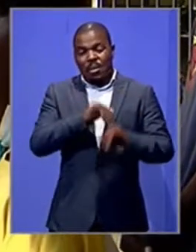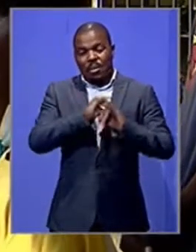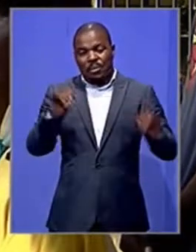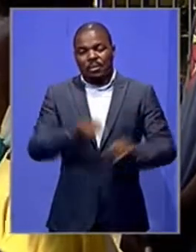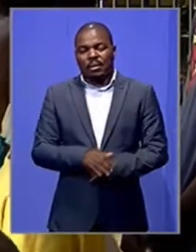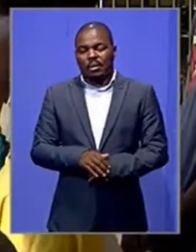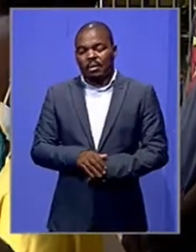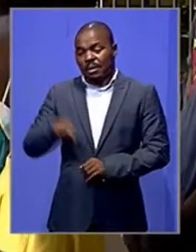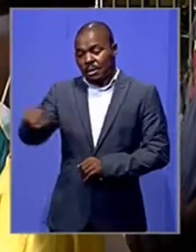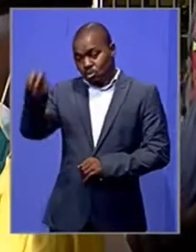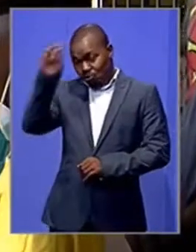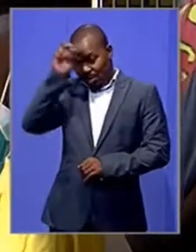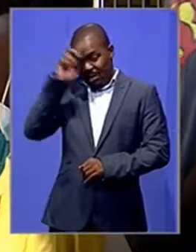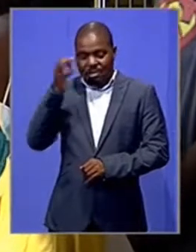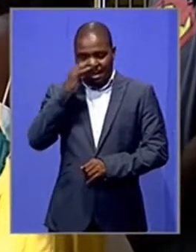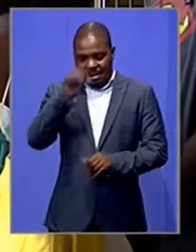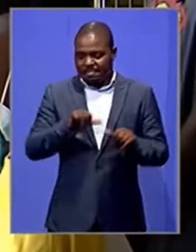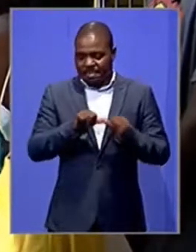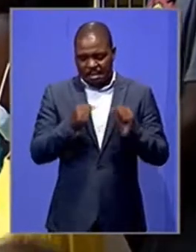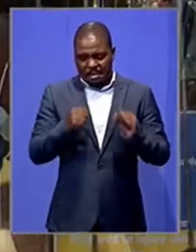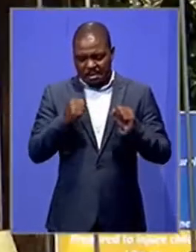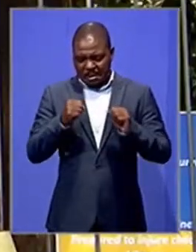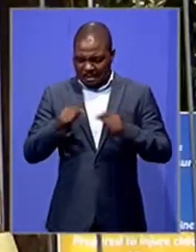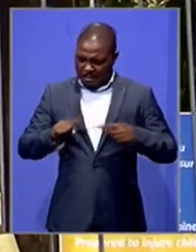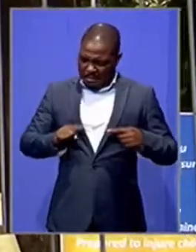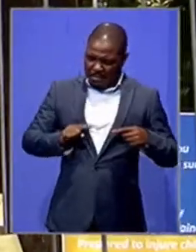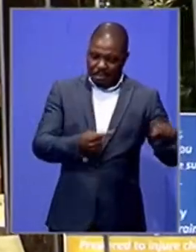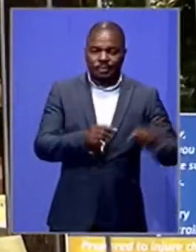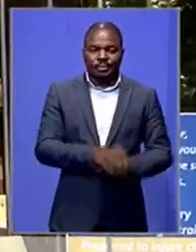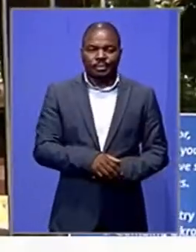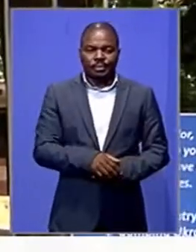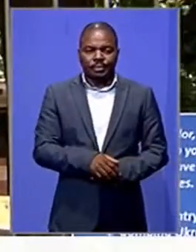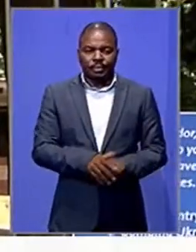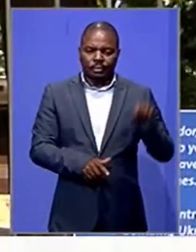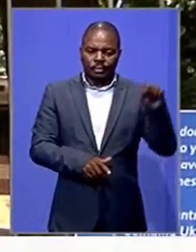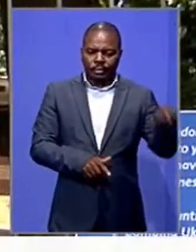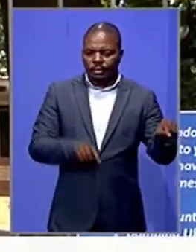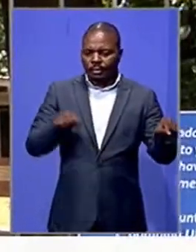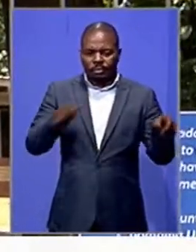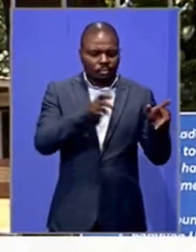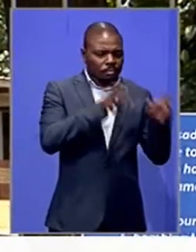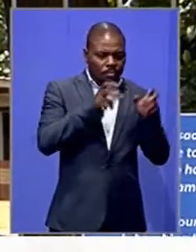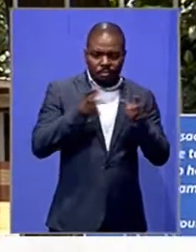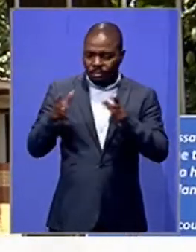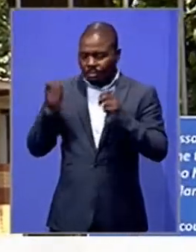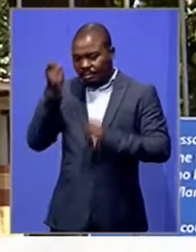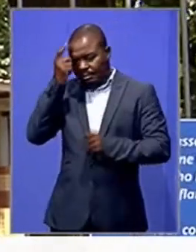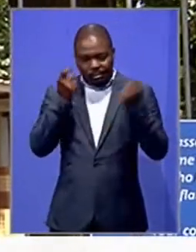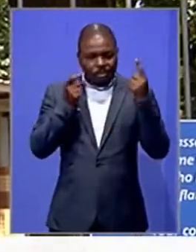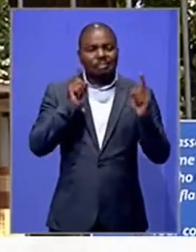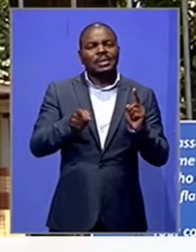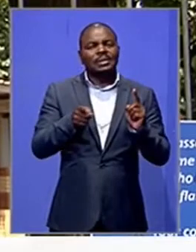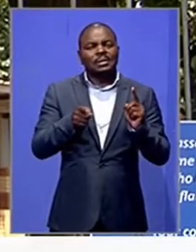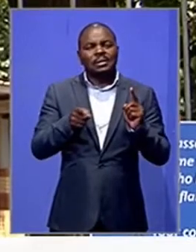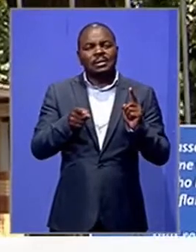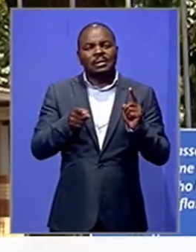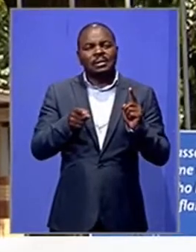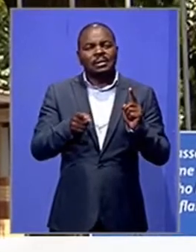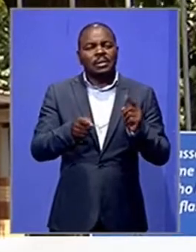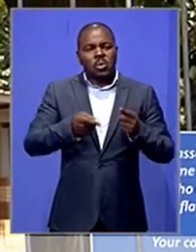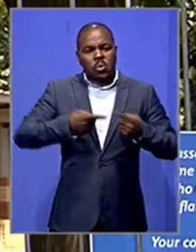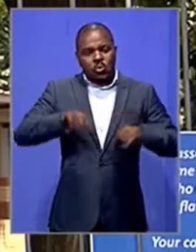Gare go faga ntwa ya letsogo kgaoga. Both sides need to be listened to, need to be understood. So what